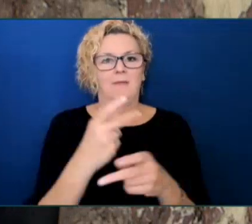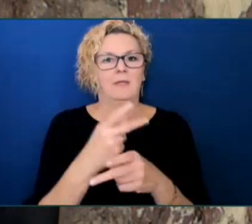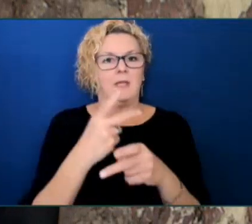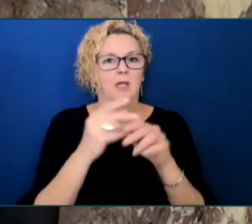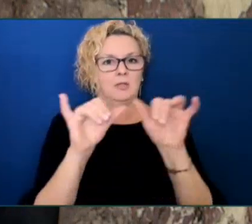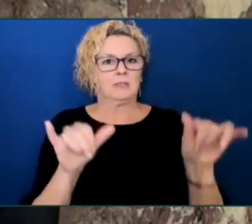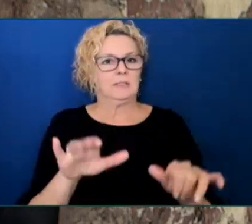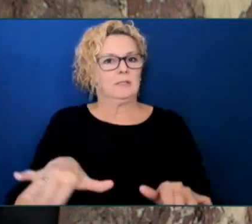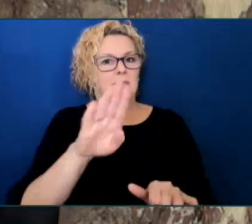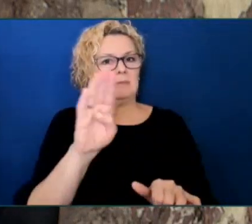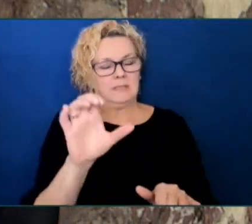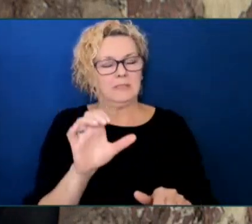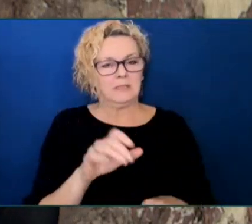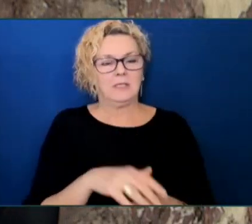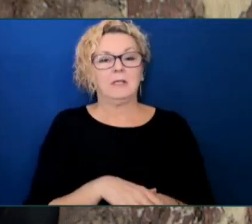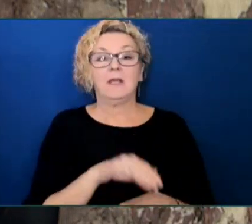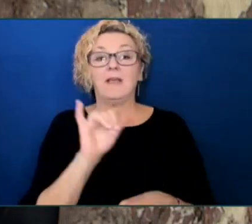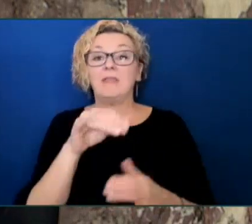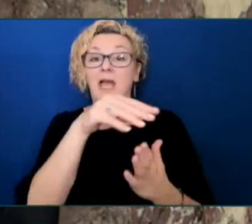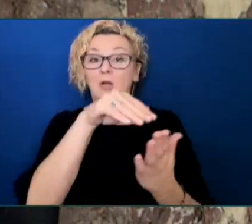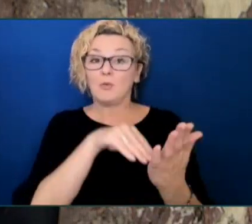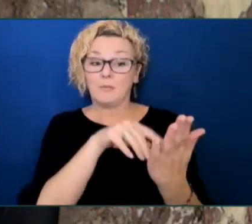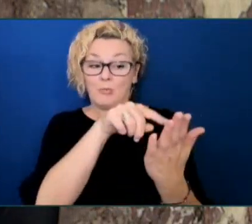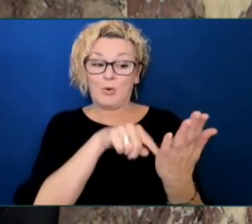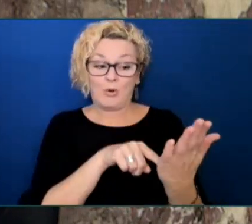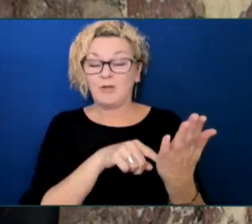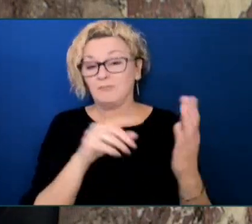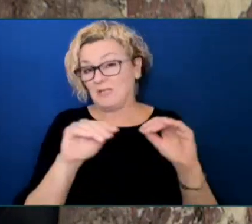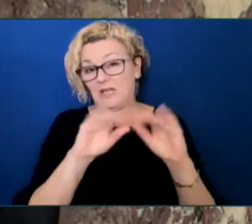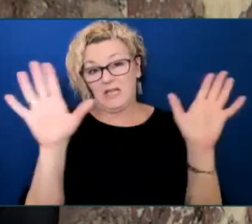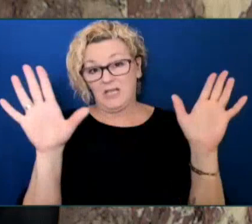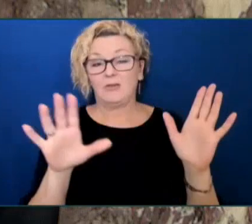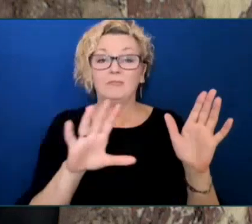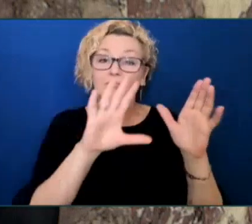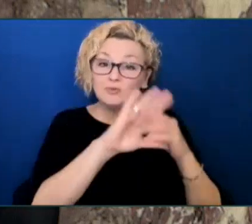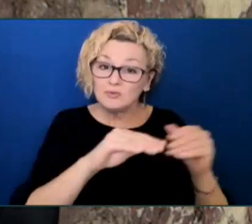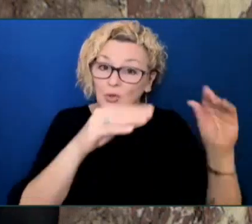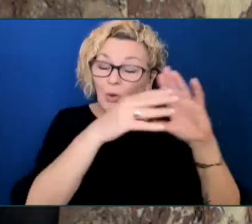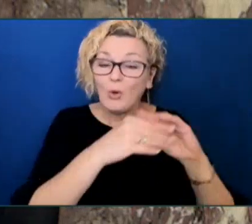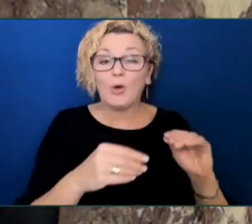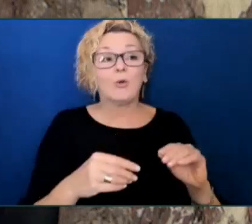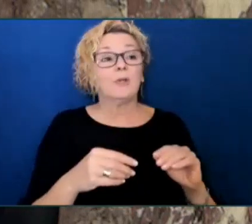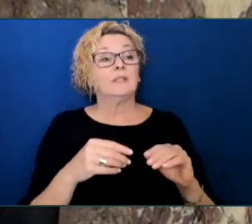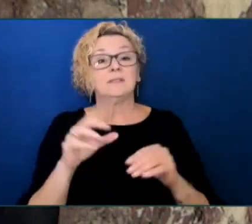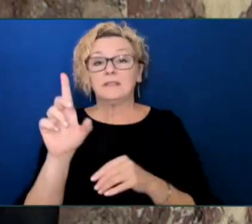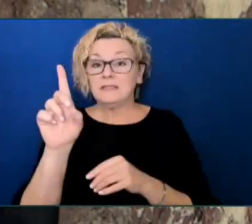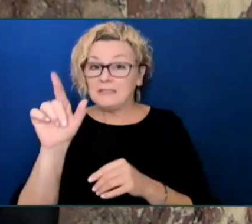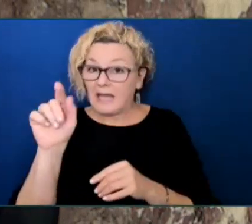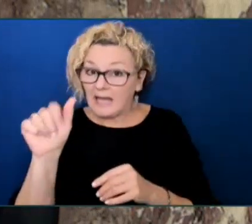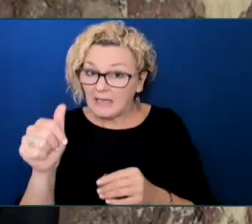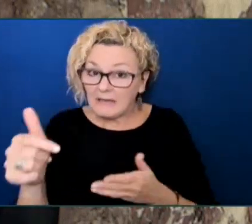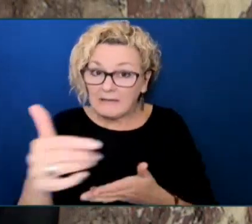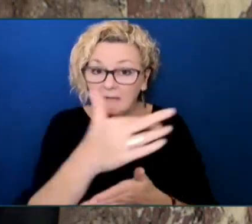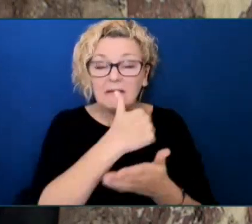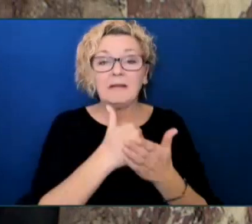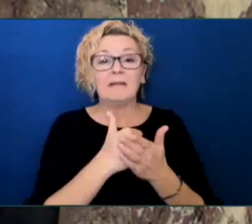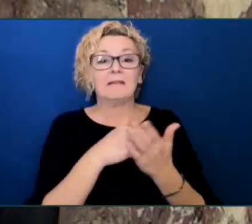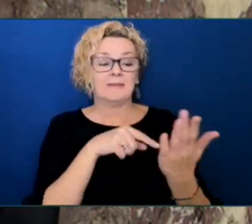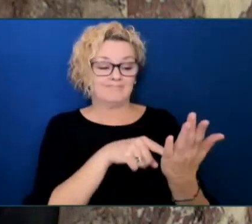demonstrated, both in the stories that it told and in the data that it provided, that